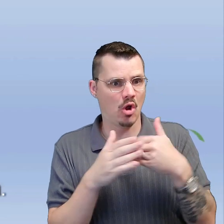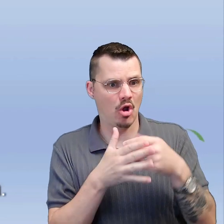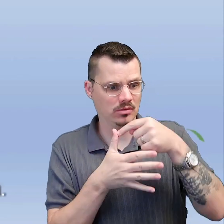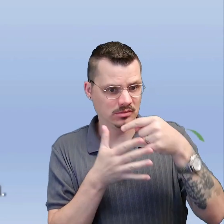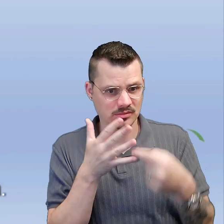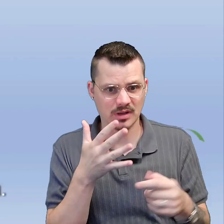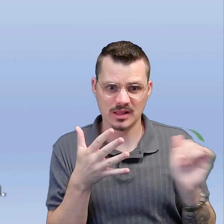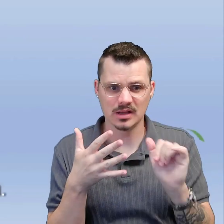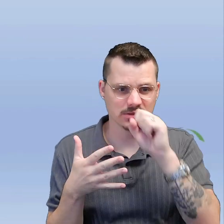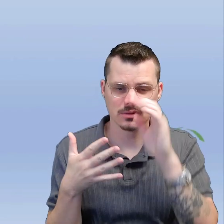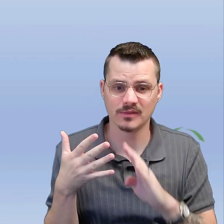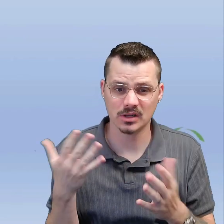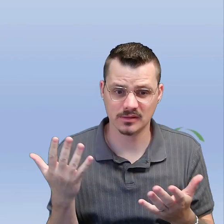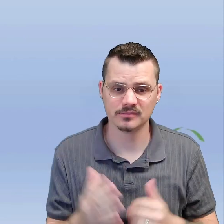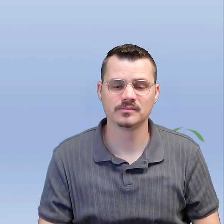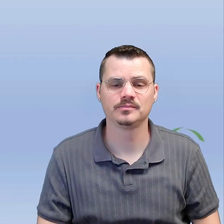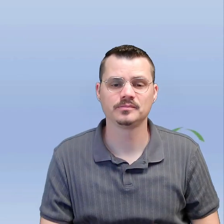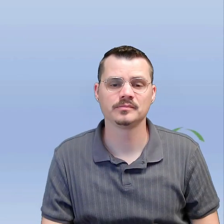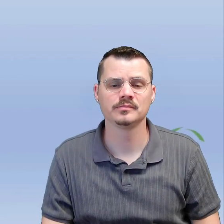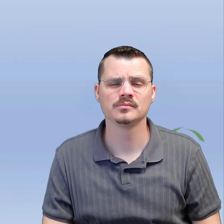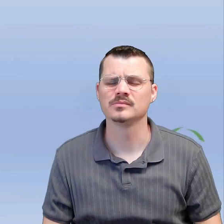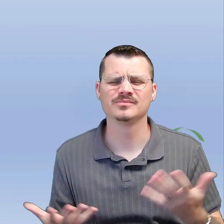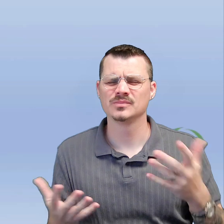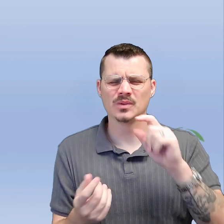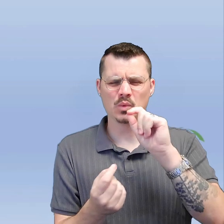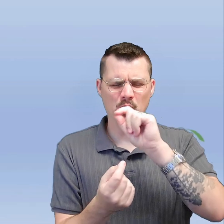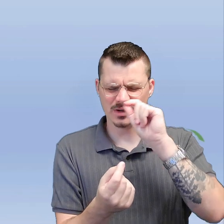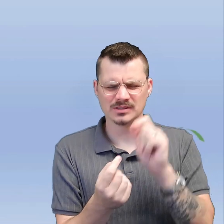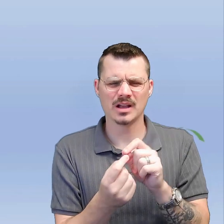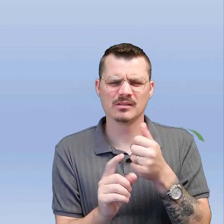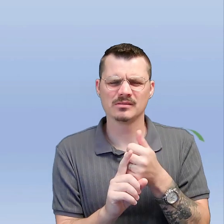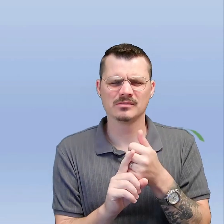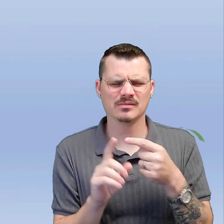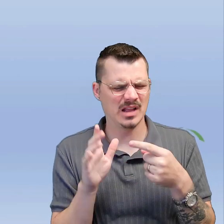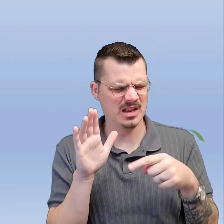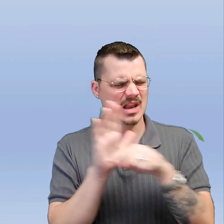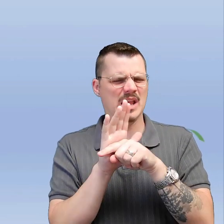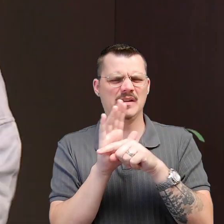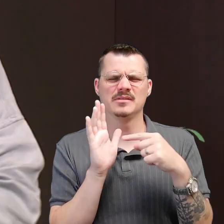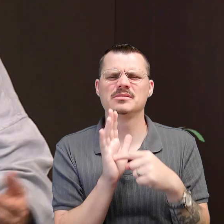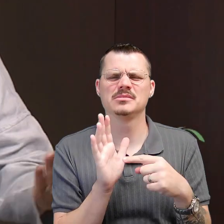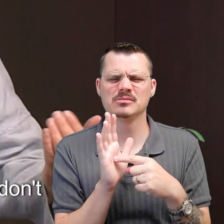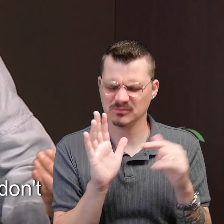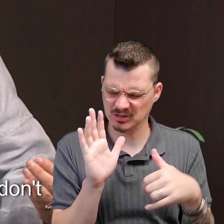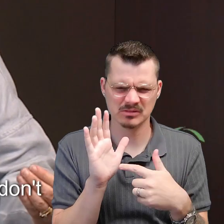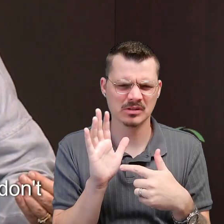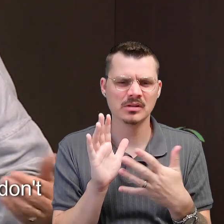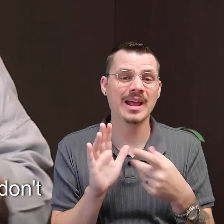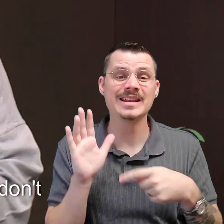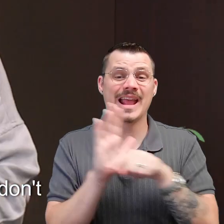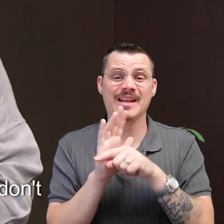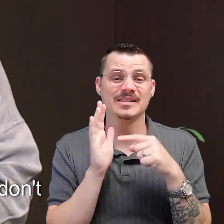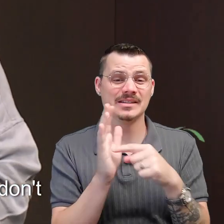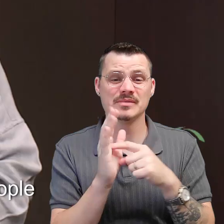the symptoms of schizophrenia. So what exactly is a negative symptom? Negative symptoms